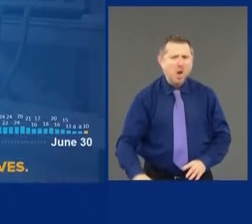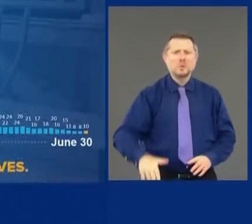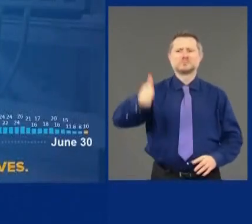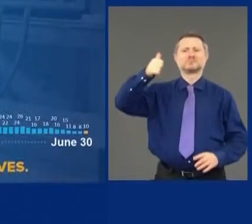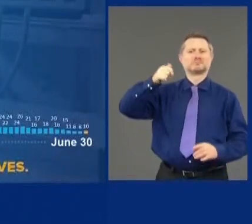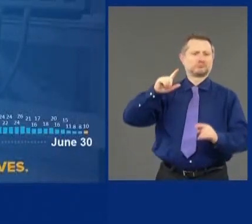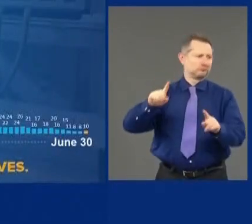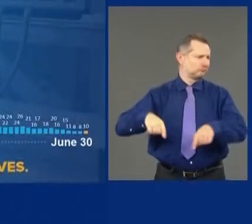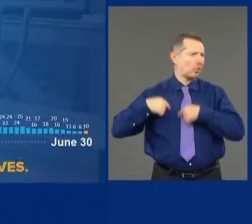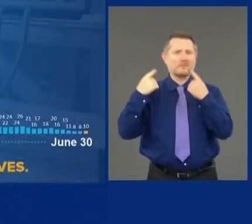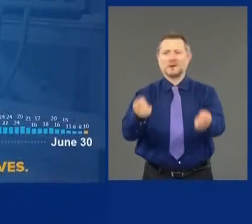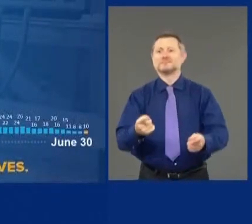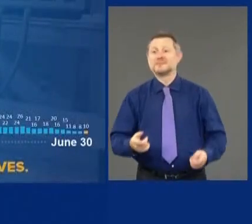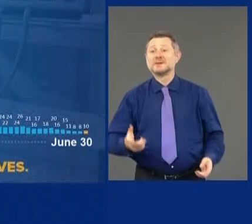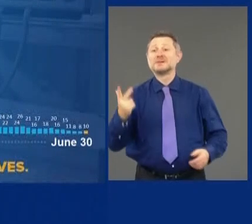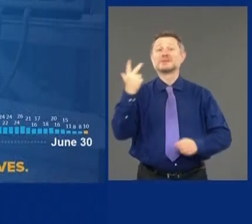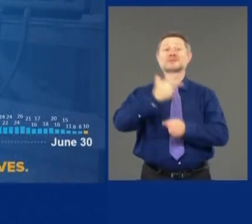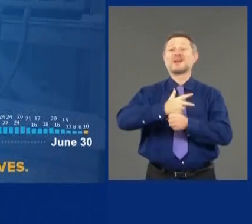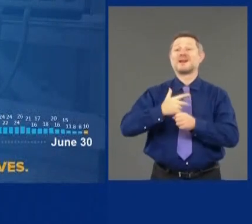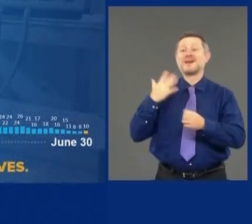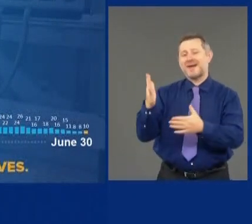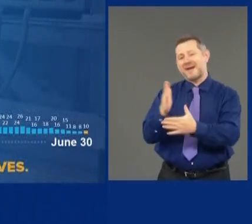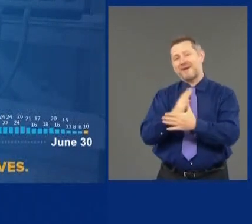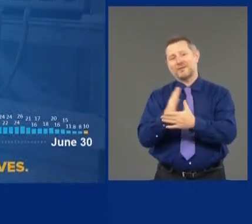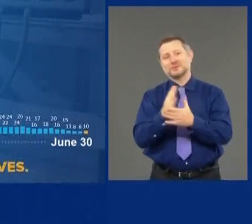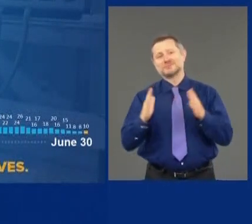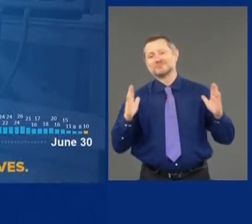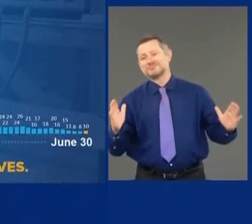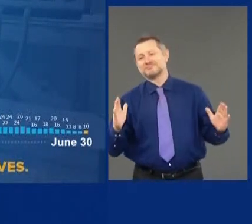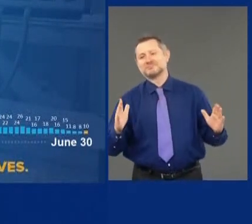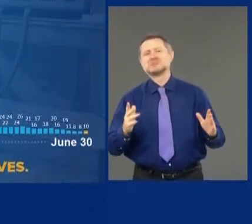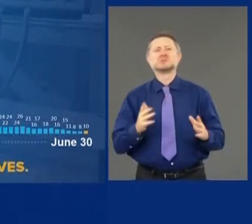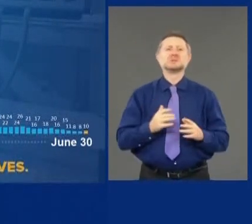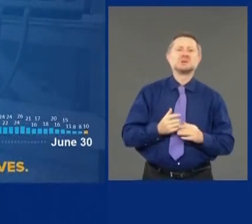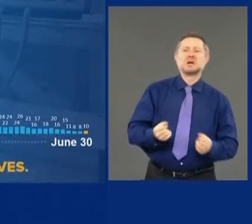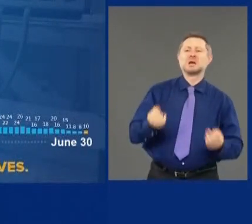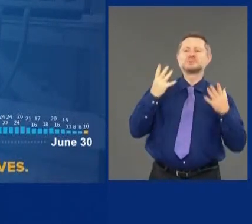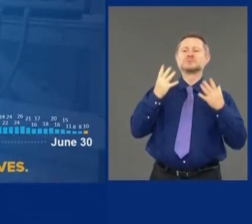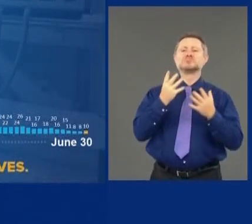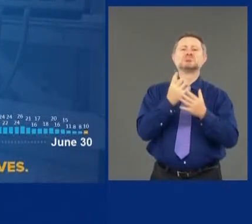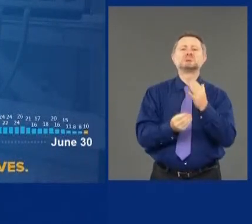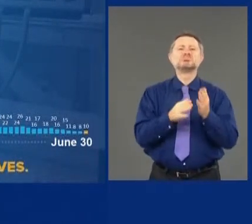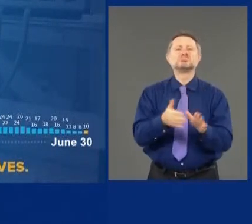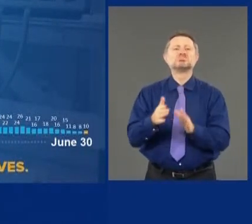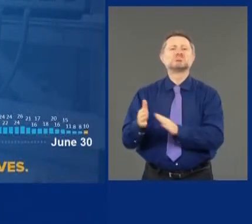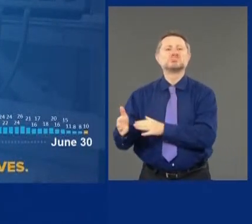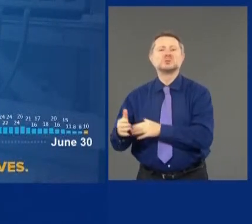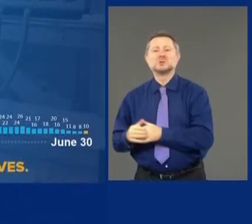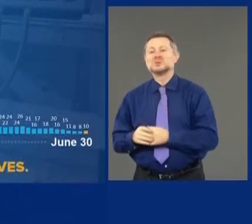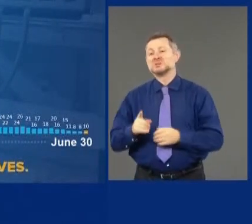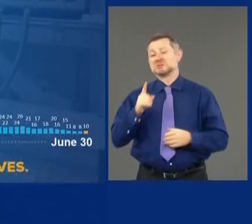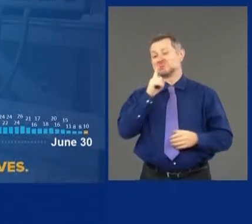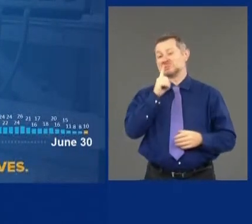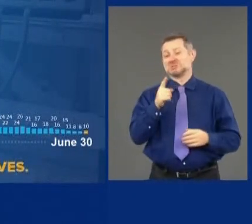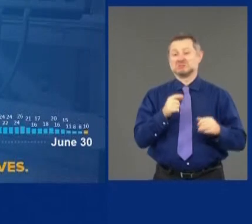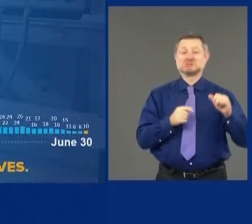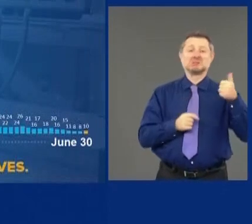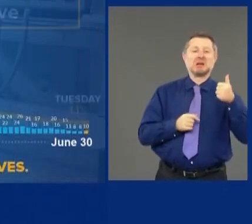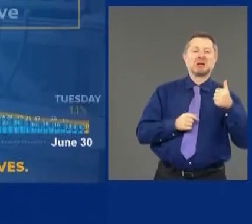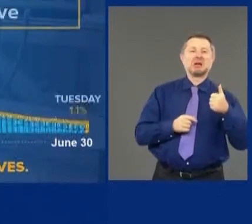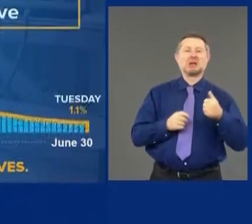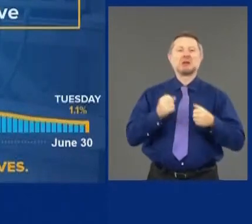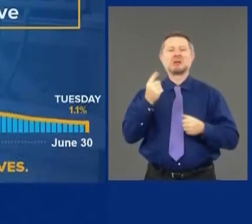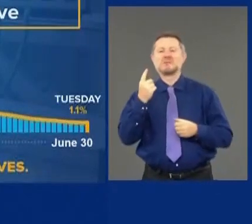The 3-day average on number of deaths, we had 10, 8, 8, and